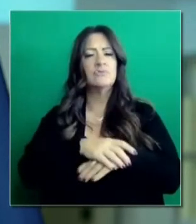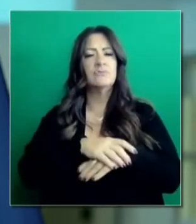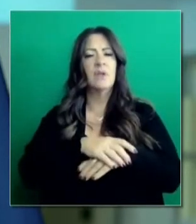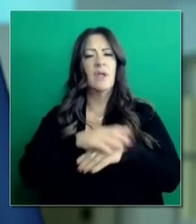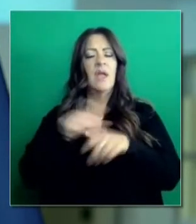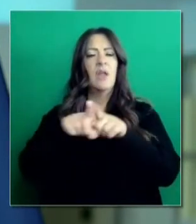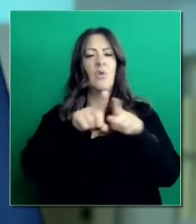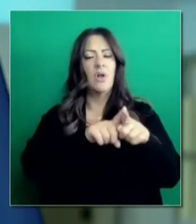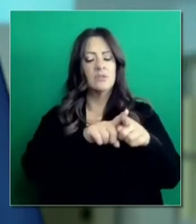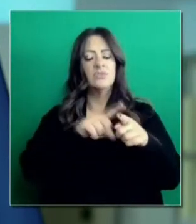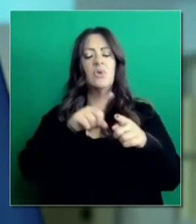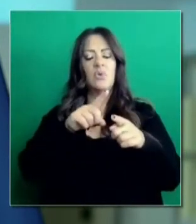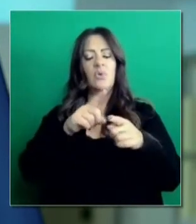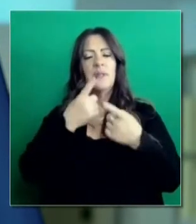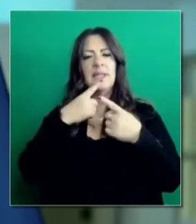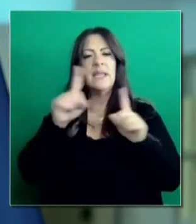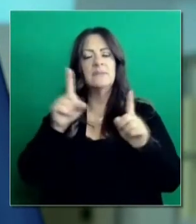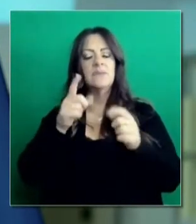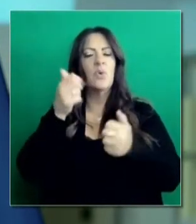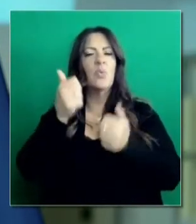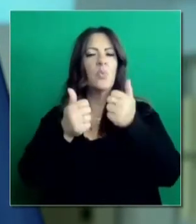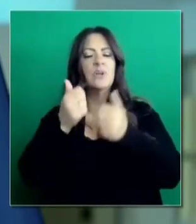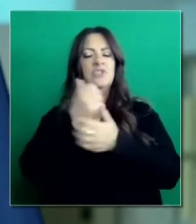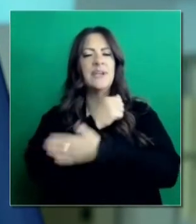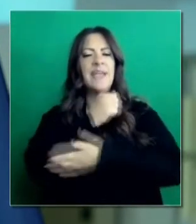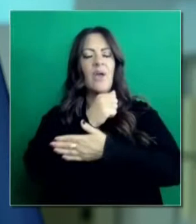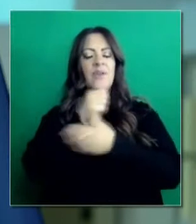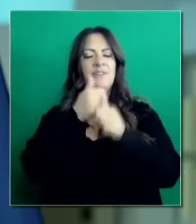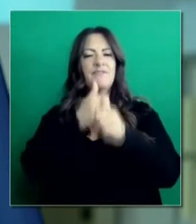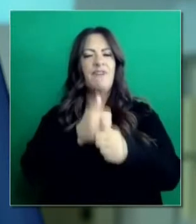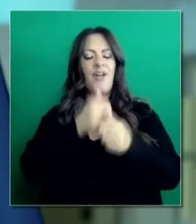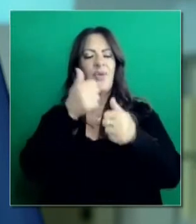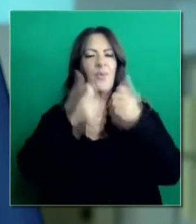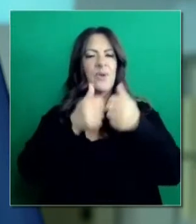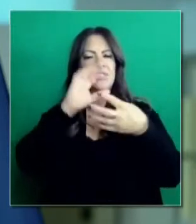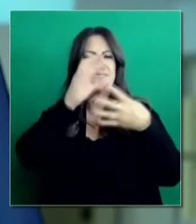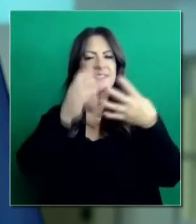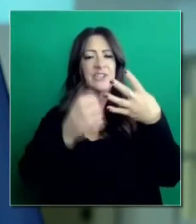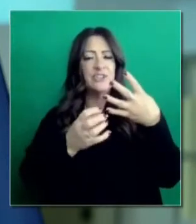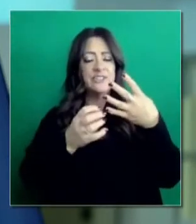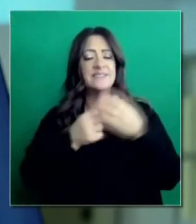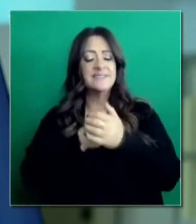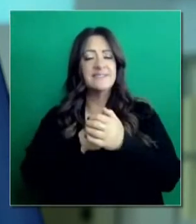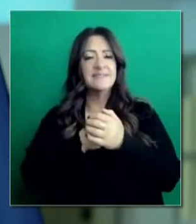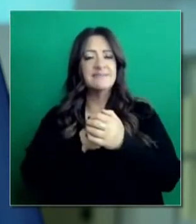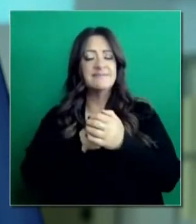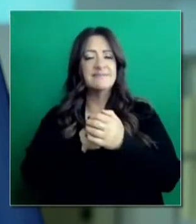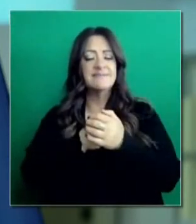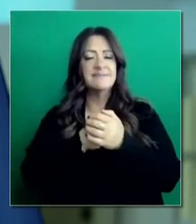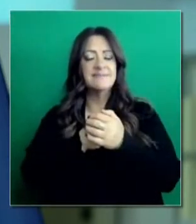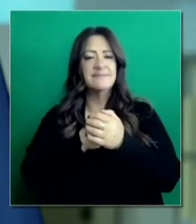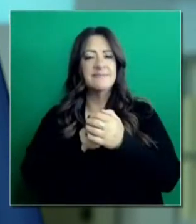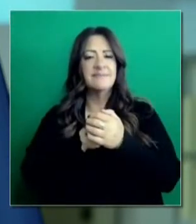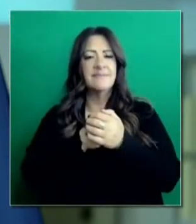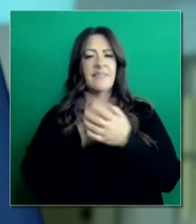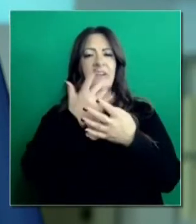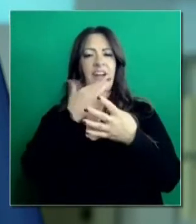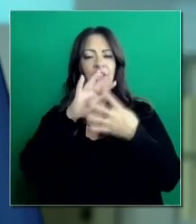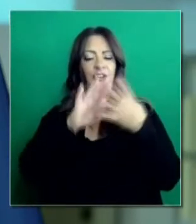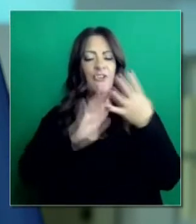As a reminder, the stay-at-home order is not lifted, where everyone is going back to where we were